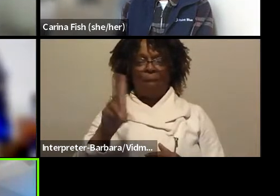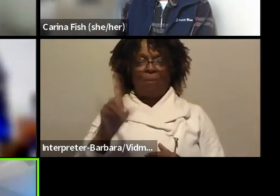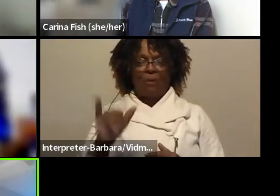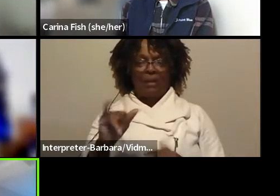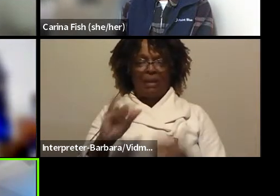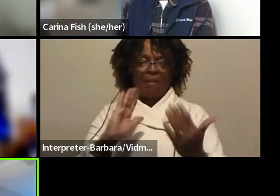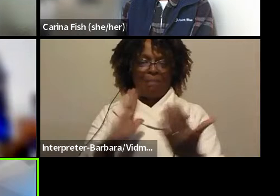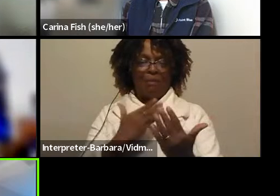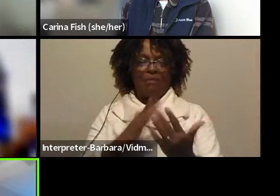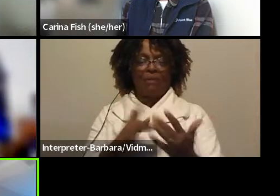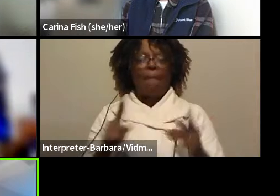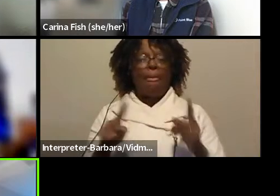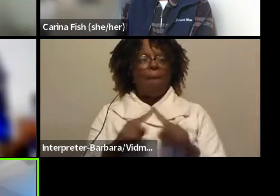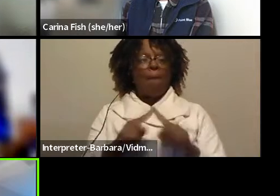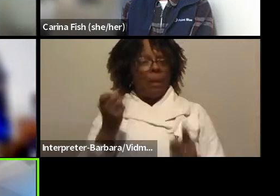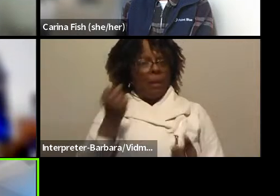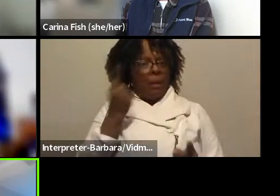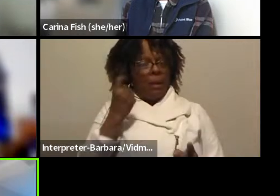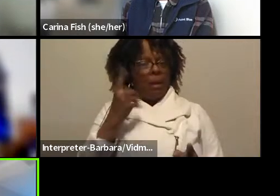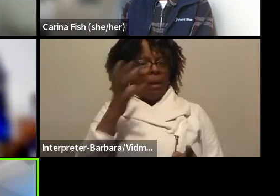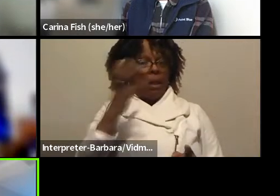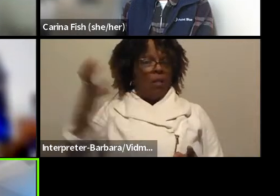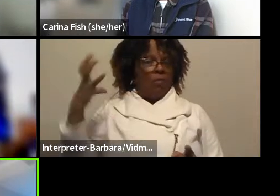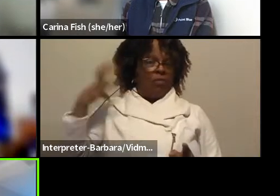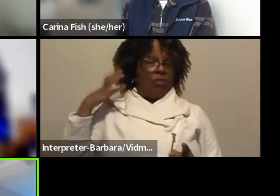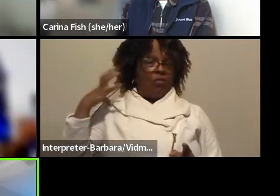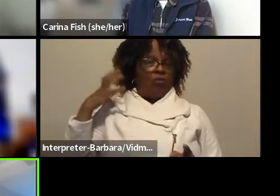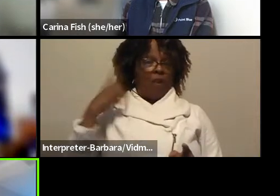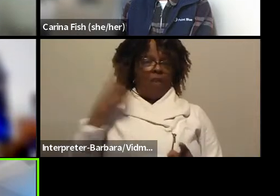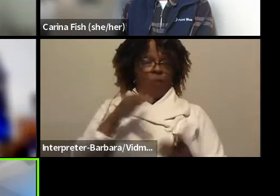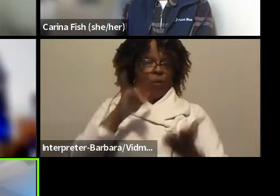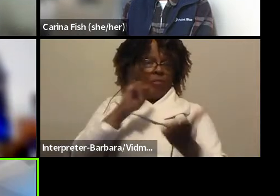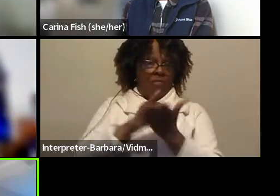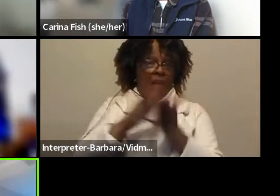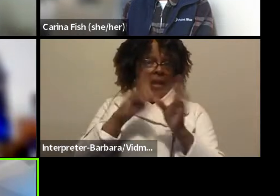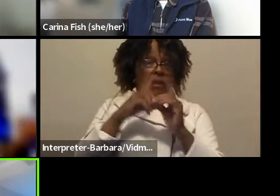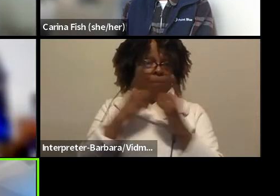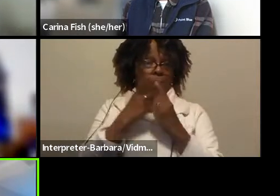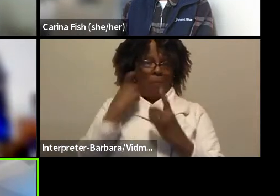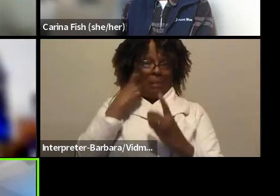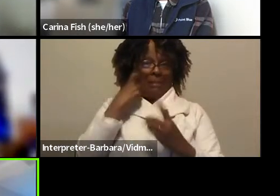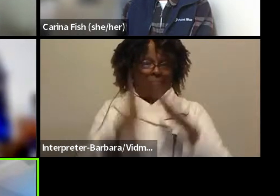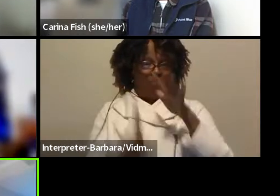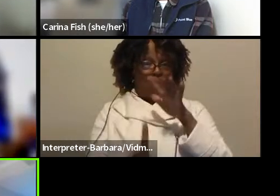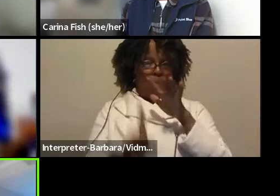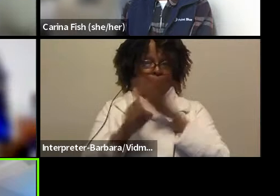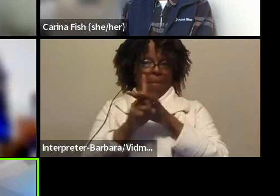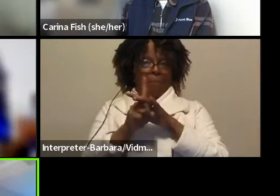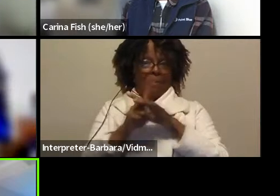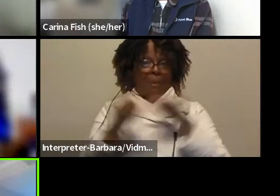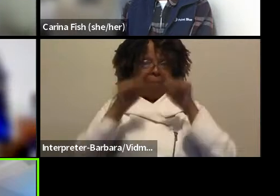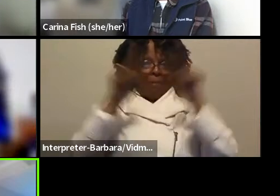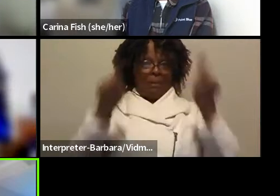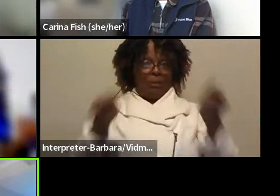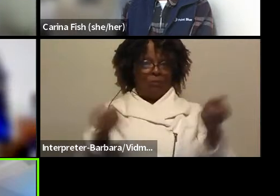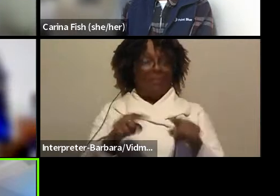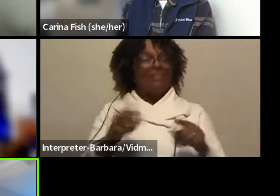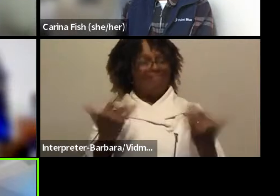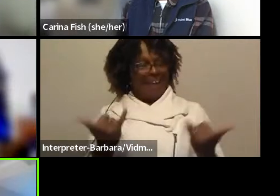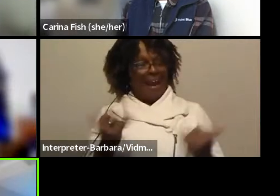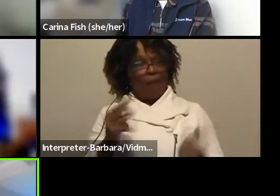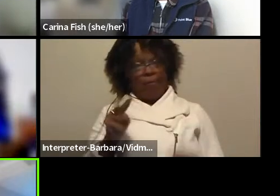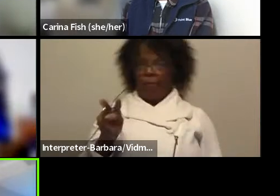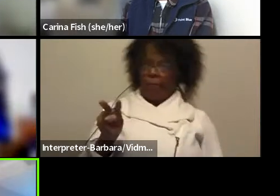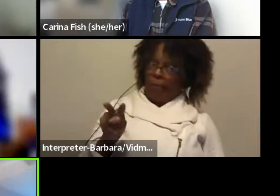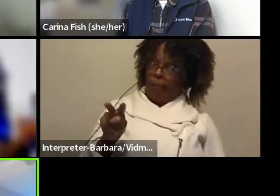that particular department just popped up on the screen. So that is kind of like a giveaway.